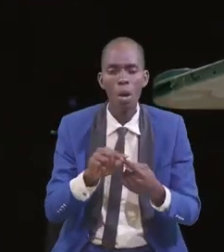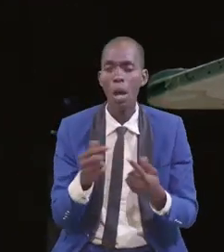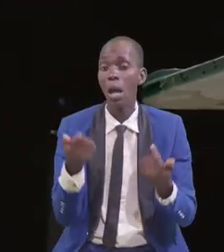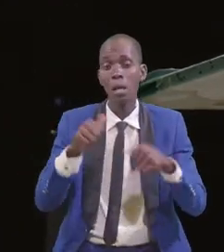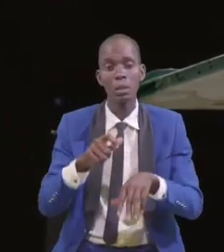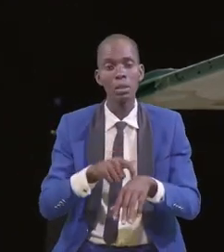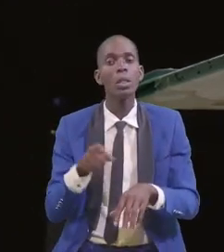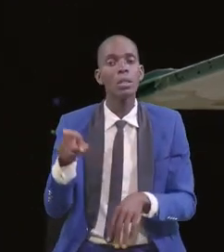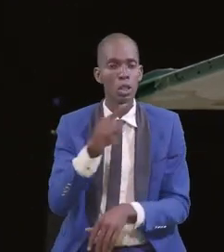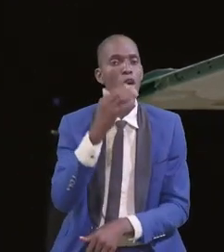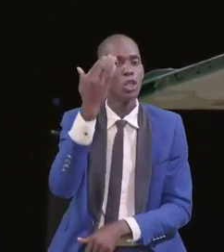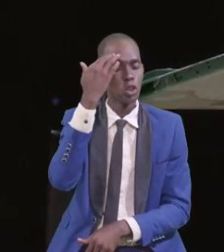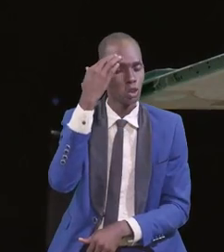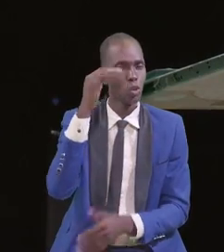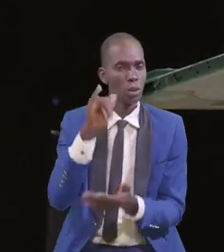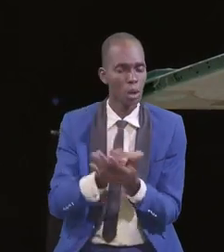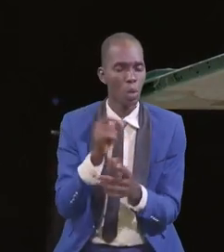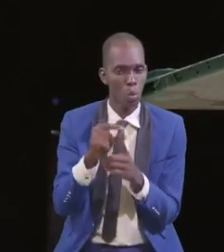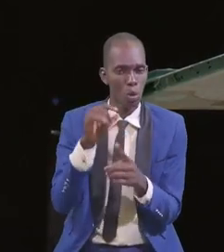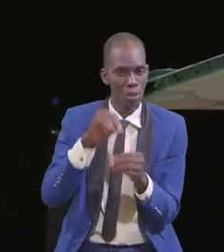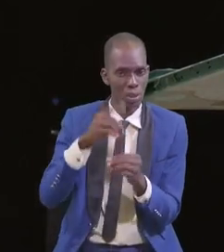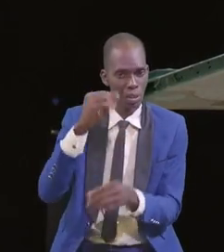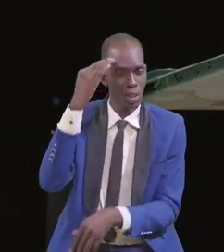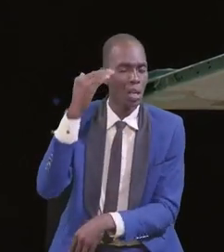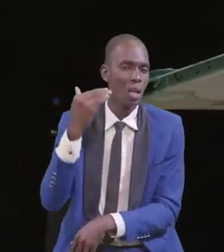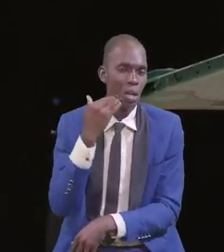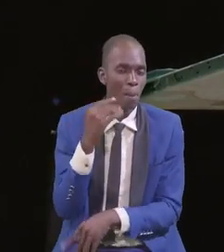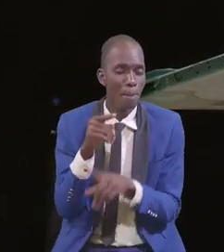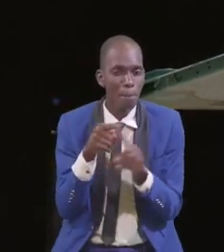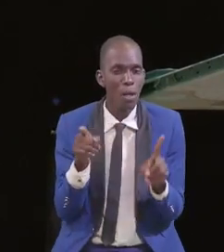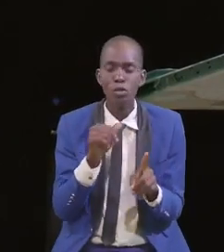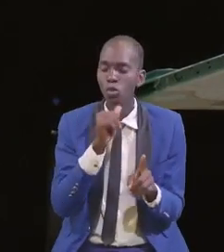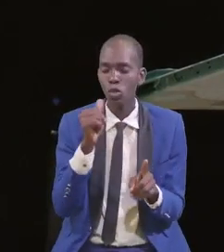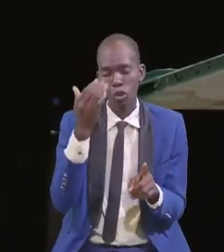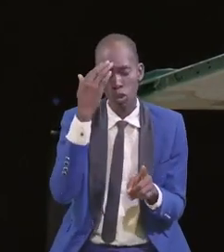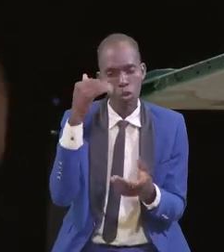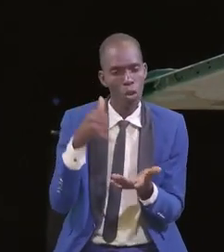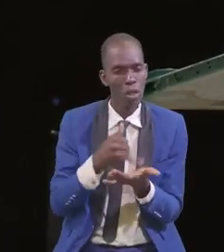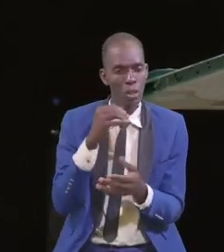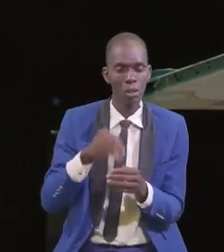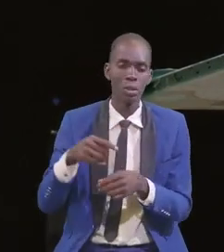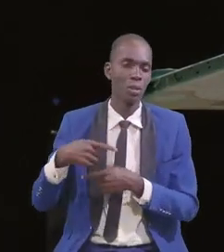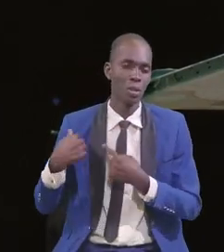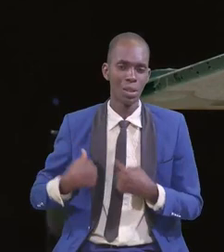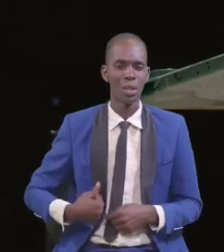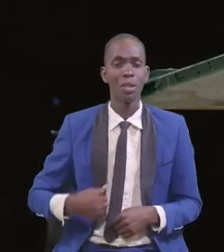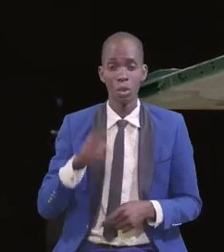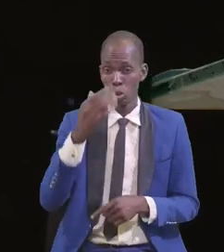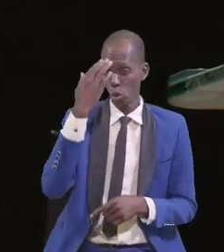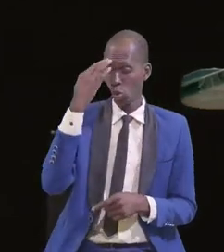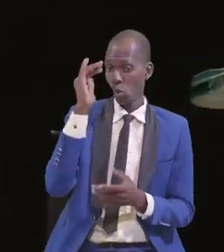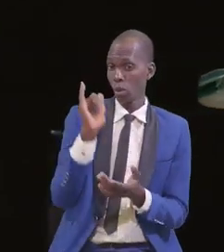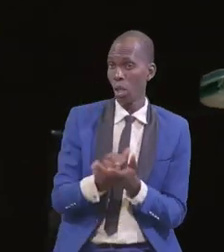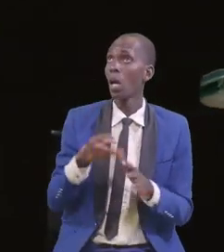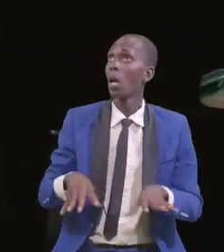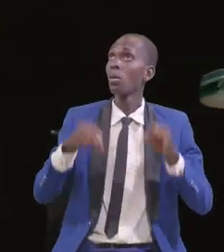don't know that in their heart. All the money you stack in all the banks and everywhere, you will not